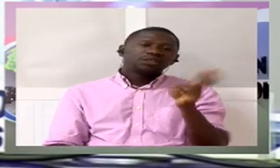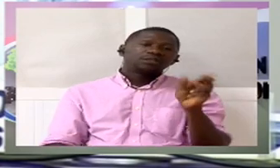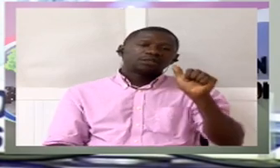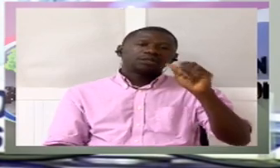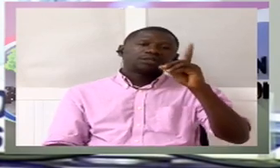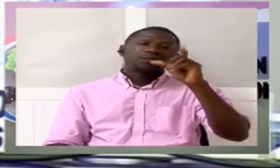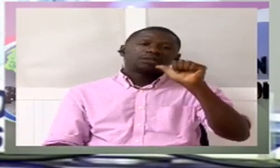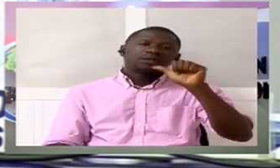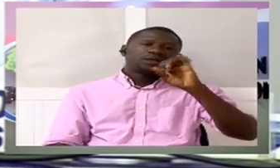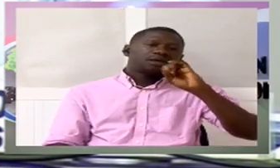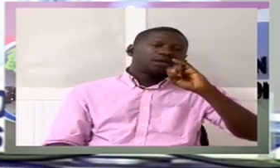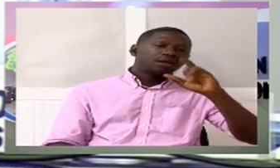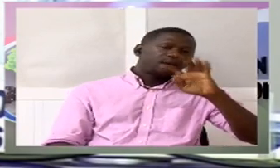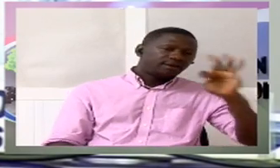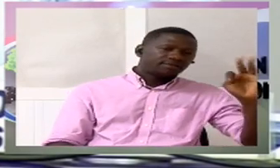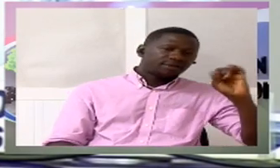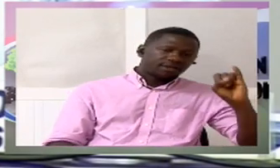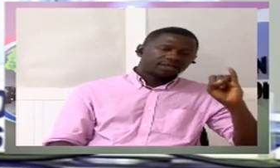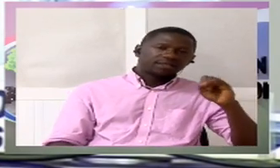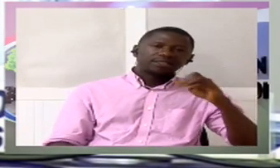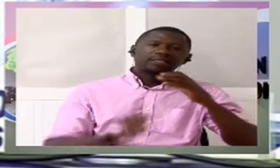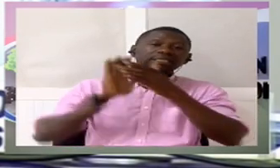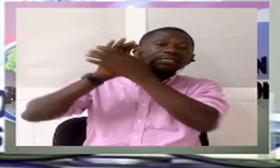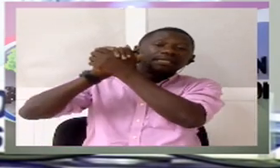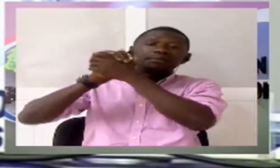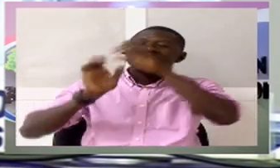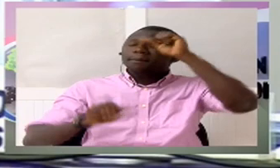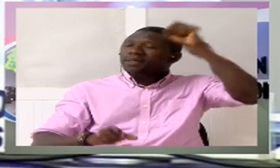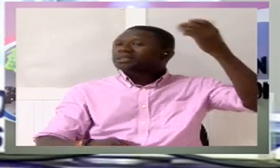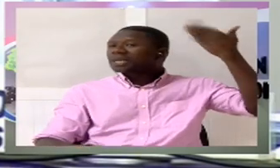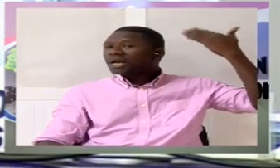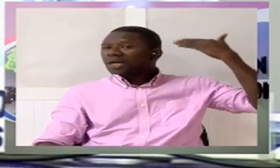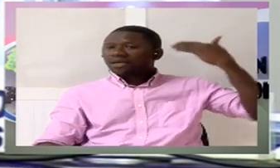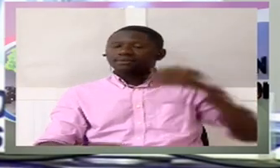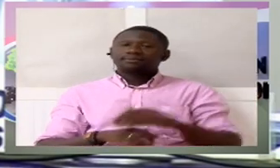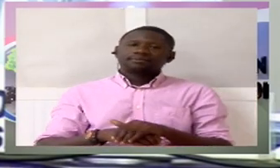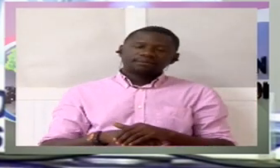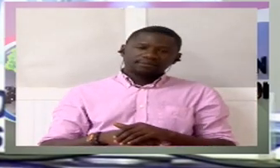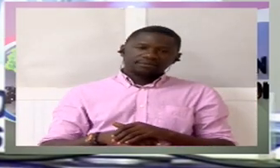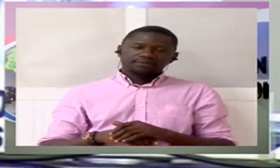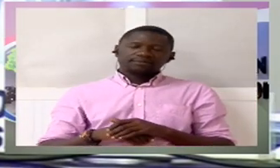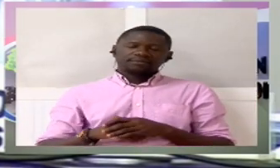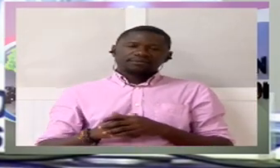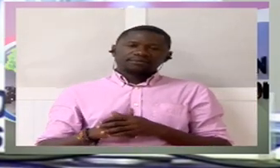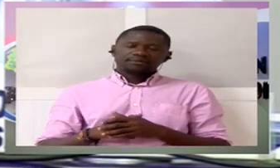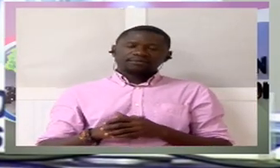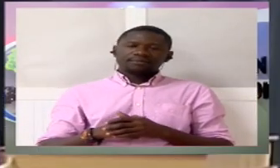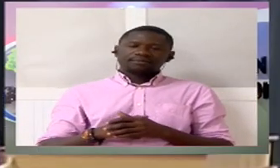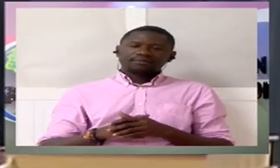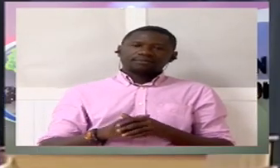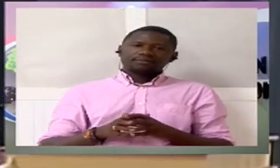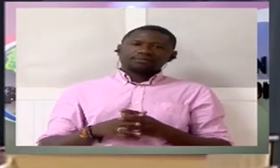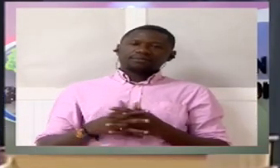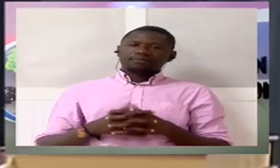Pour kaje foisi baba bula ay bo kasola wolu kono ininga dafi fanga nyoje o keta menti ya